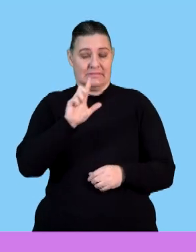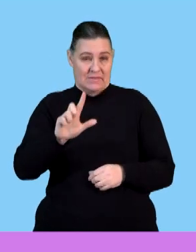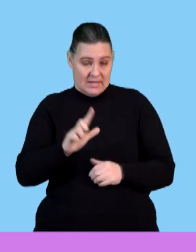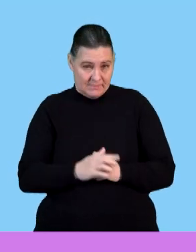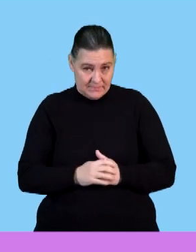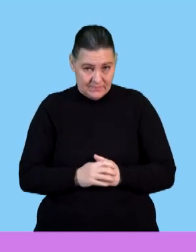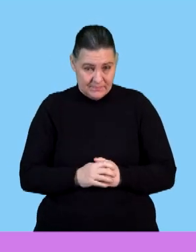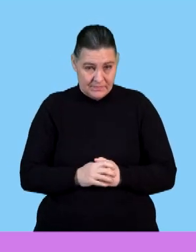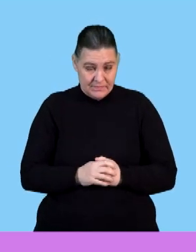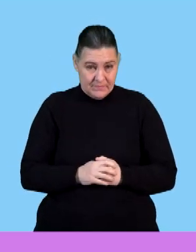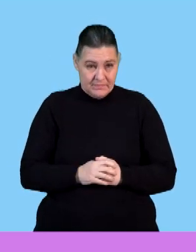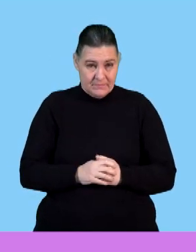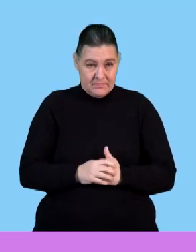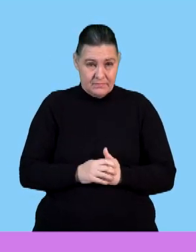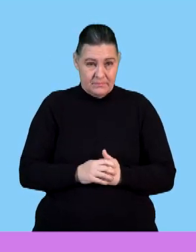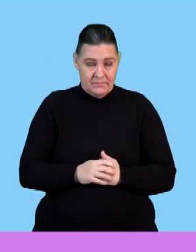items.